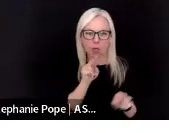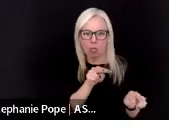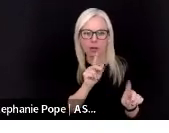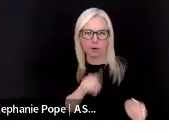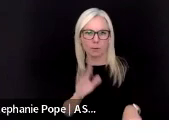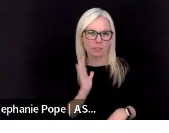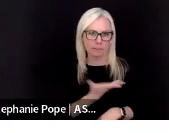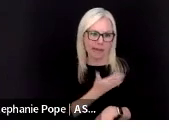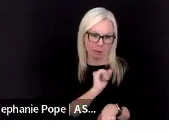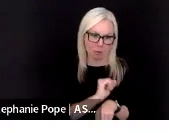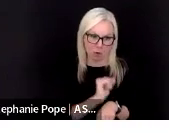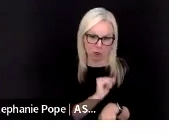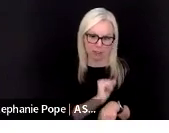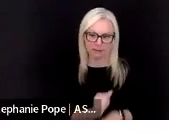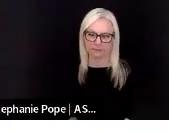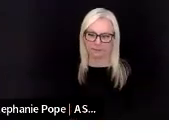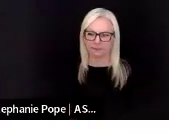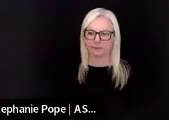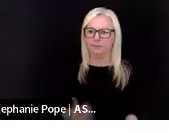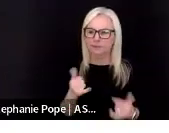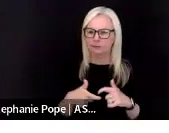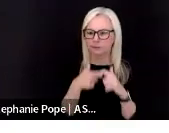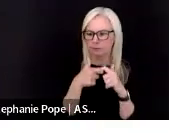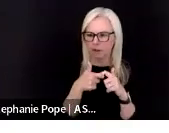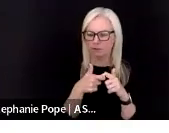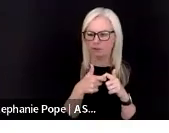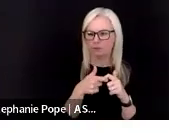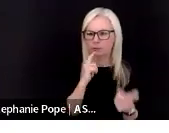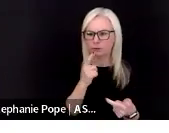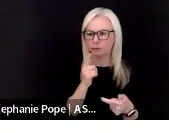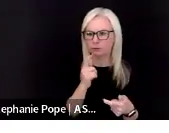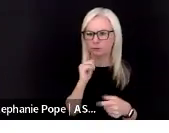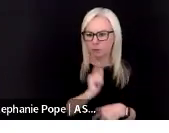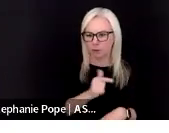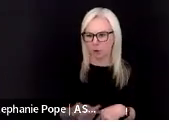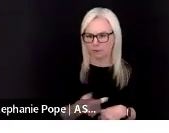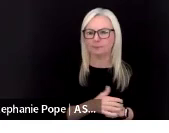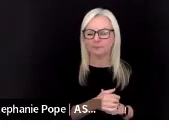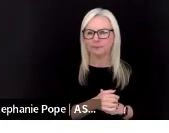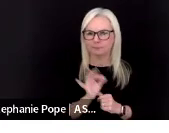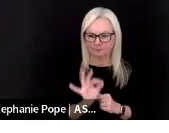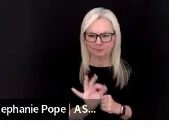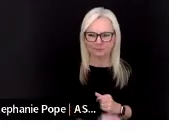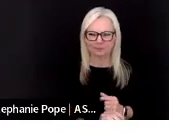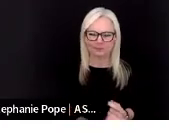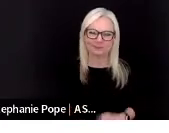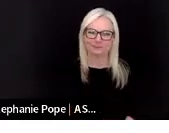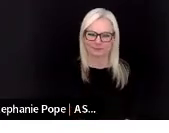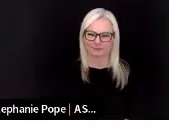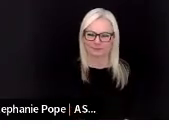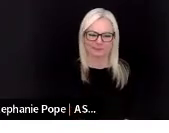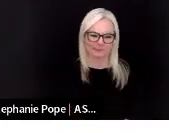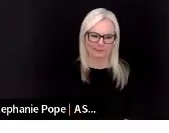work. And I'll pause there to see if there's any questions before I turn it over. Thank you. There are a couple of questions. Sure. We have a